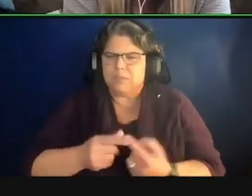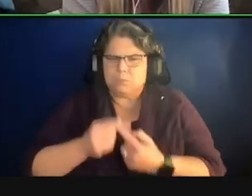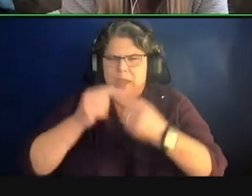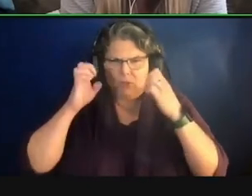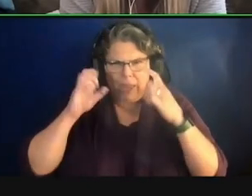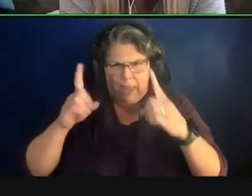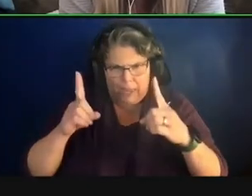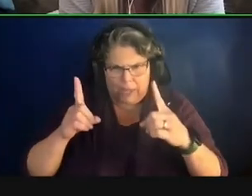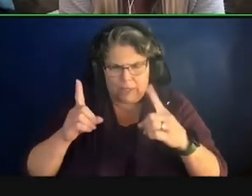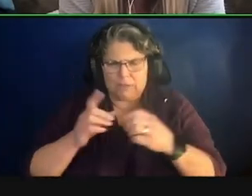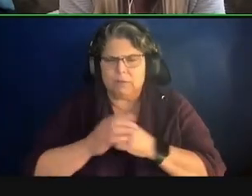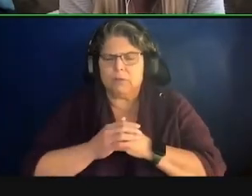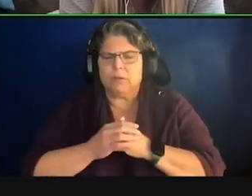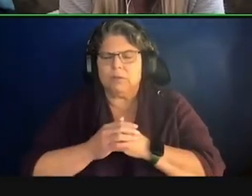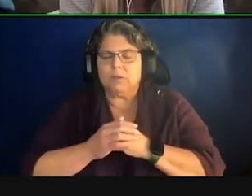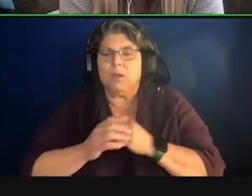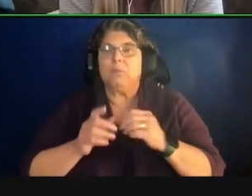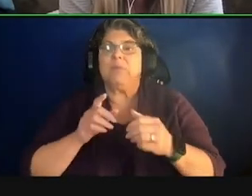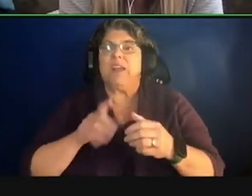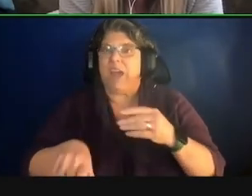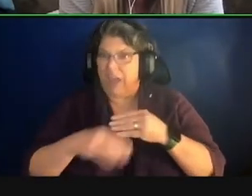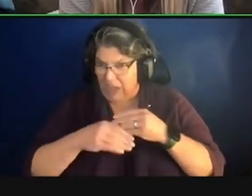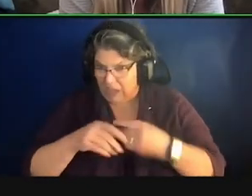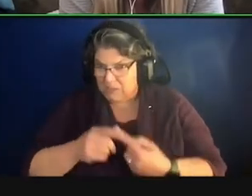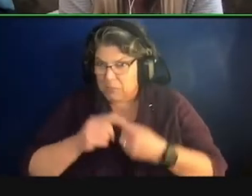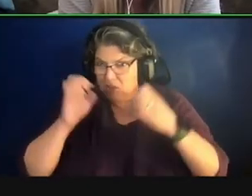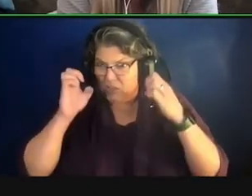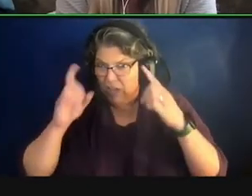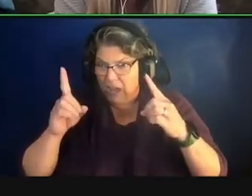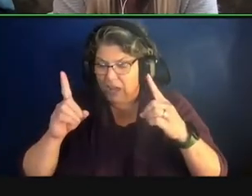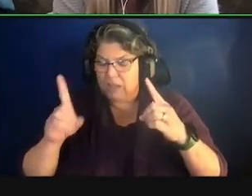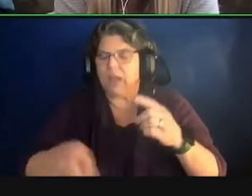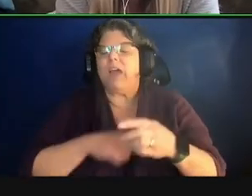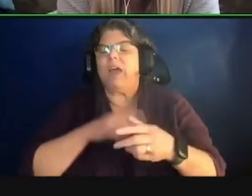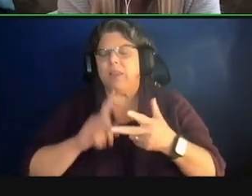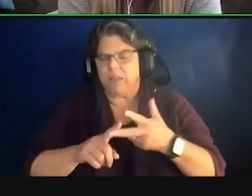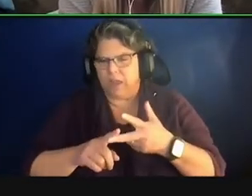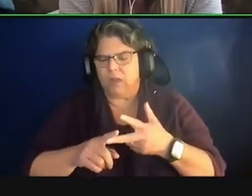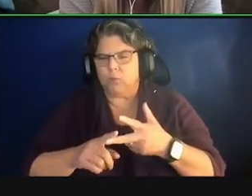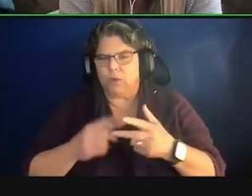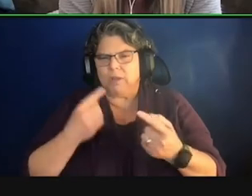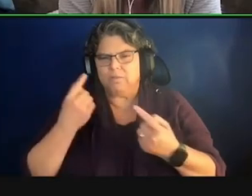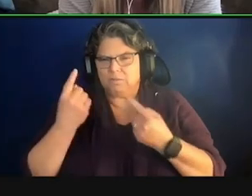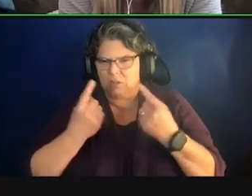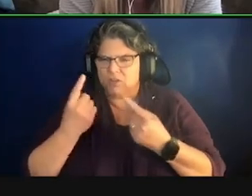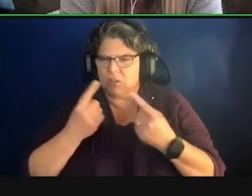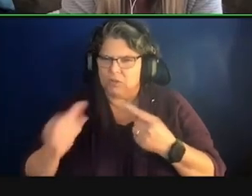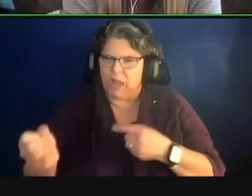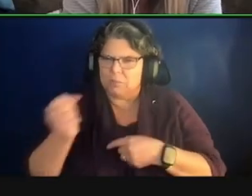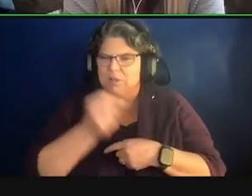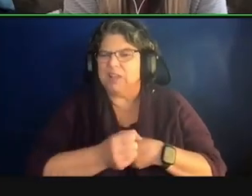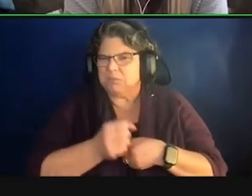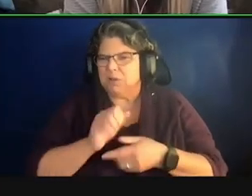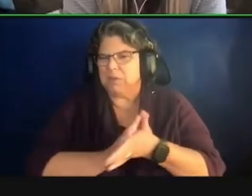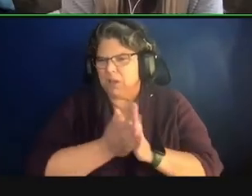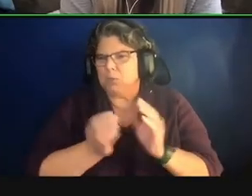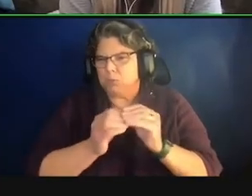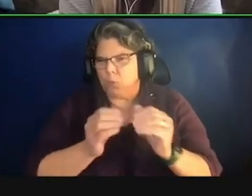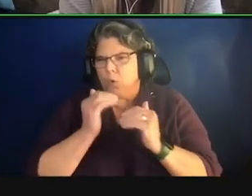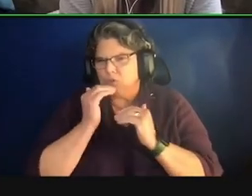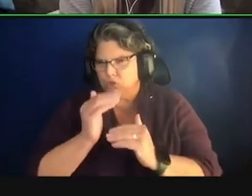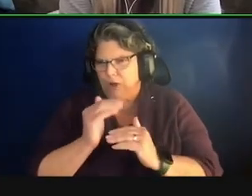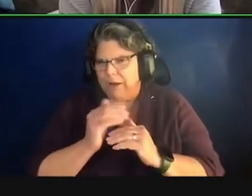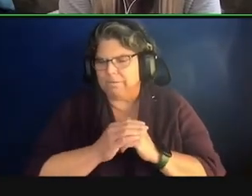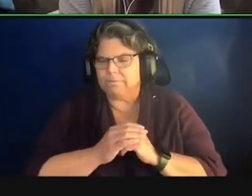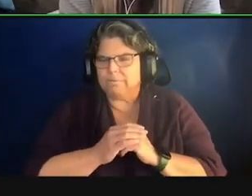And then once we start adding in special education, then we would consider the placement to become more restrictive. Once